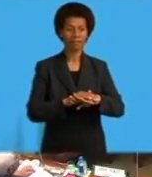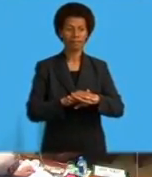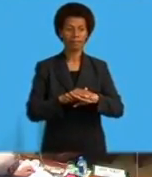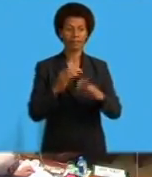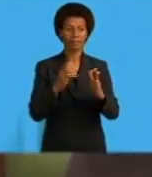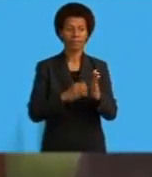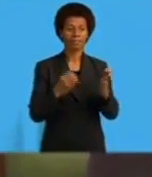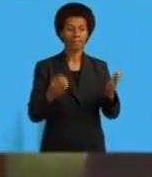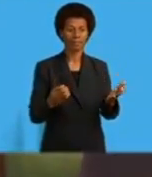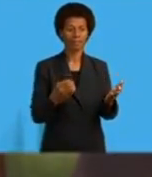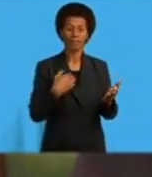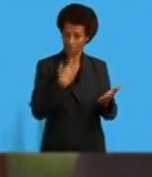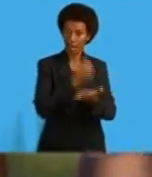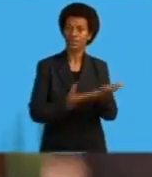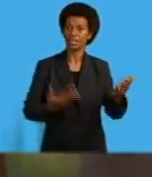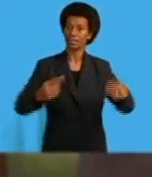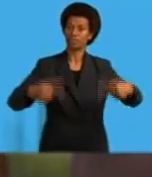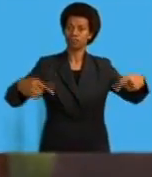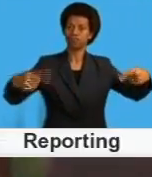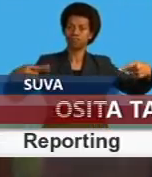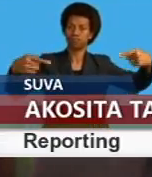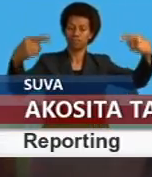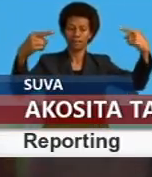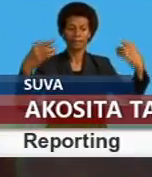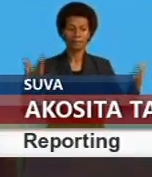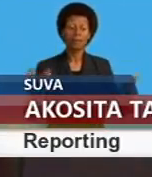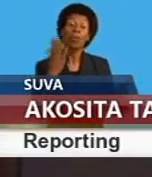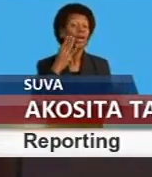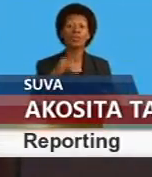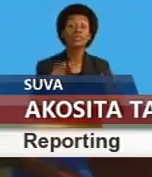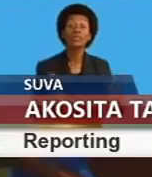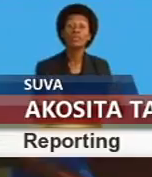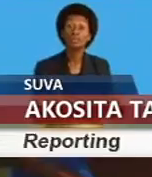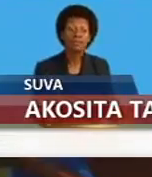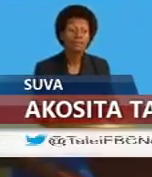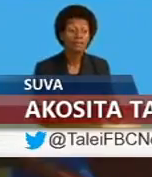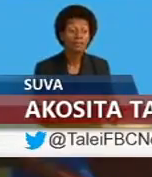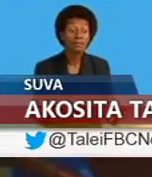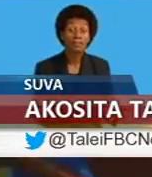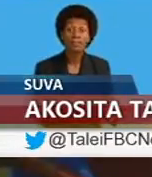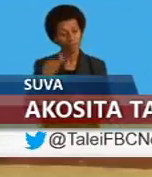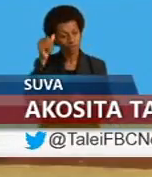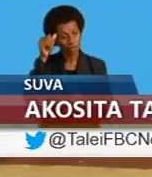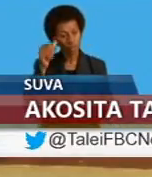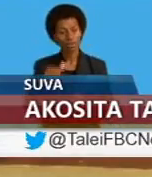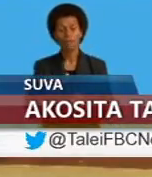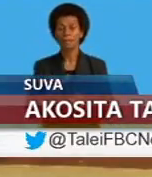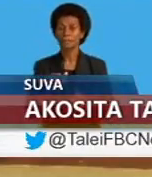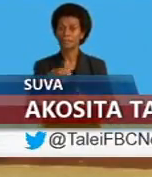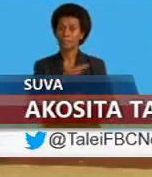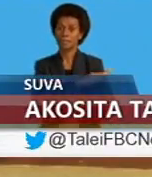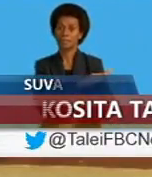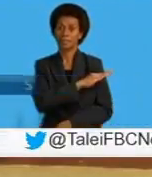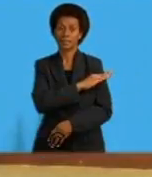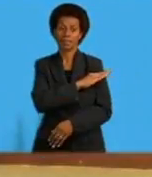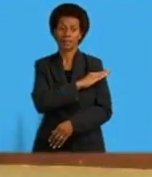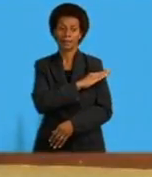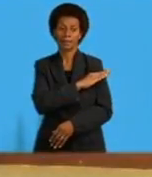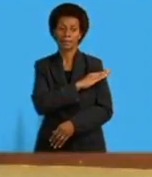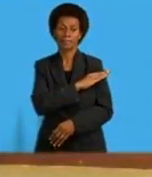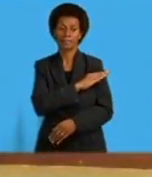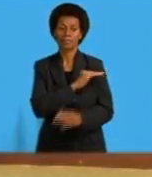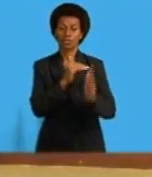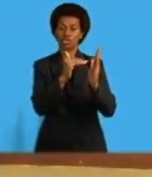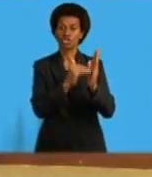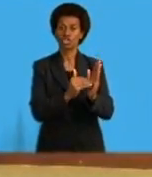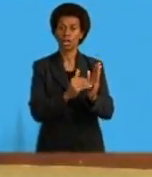I have evidence too. Corvus will continue to be the government's public relations firm following Biman Prasad's motion to remove